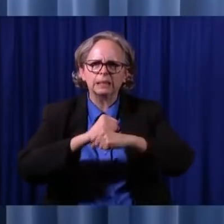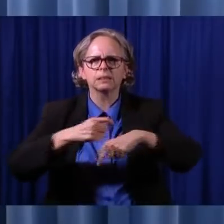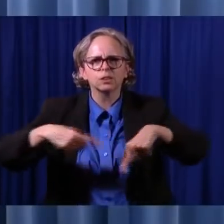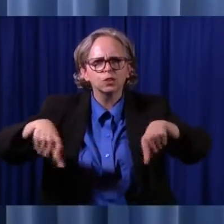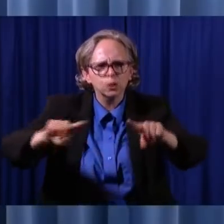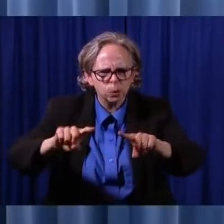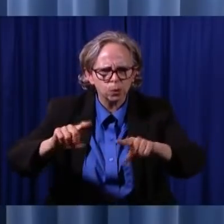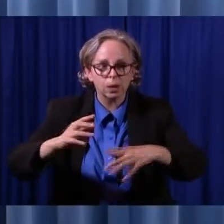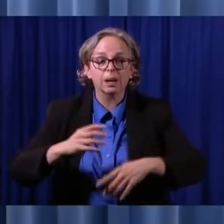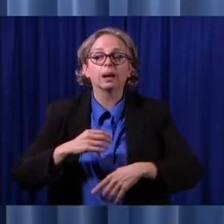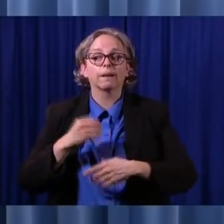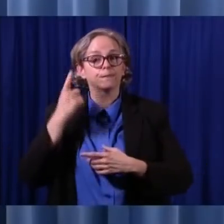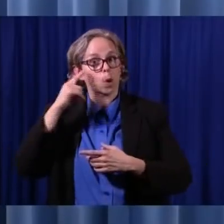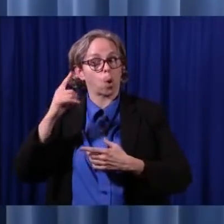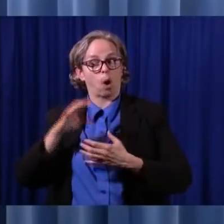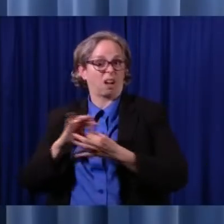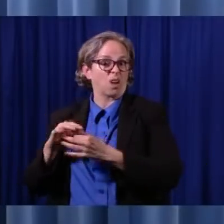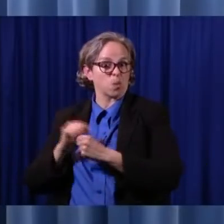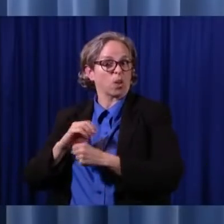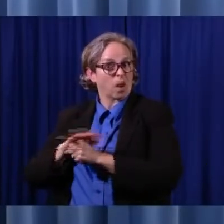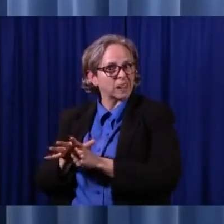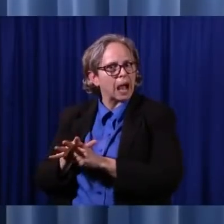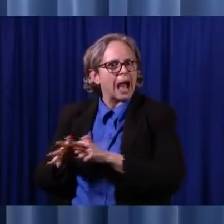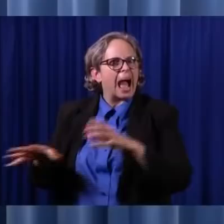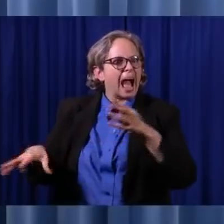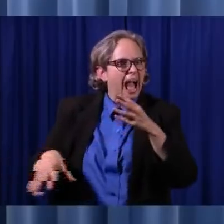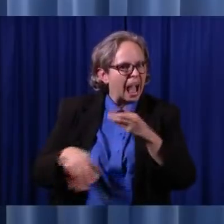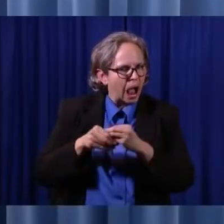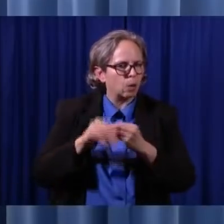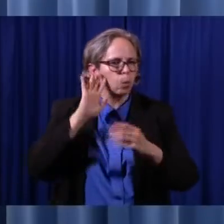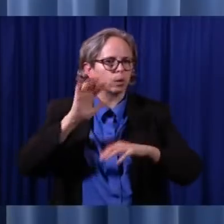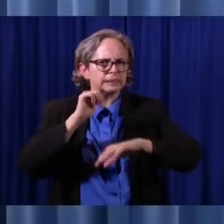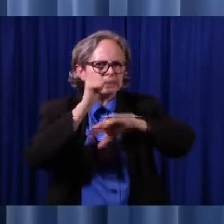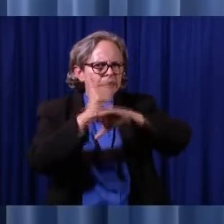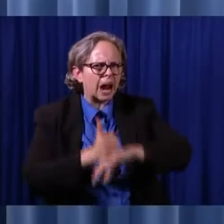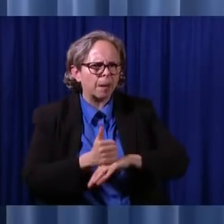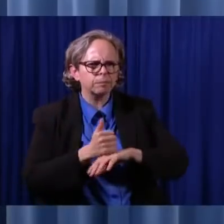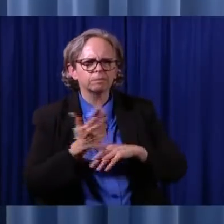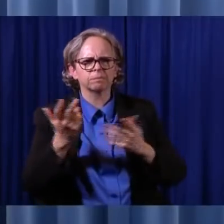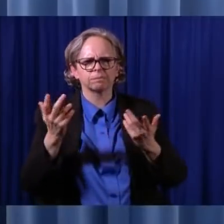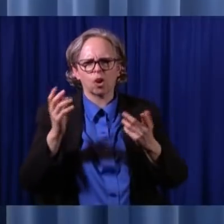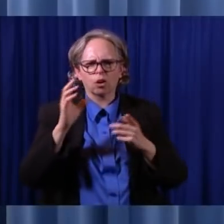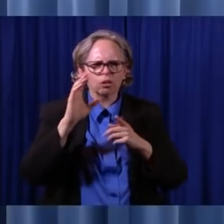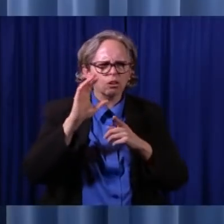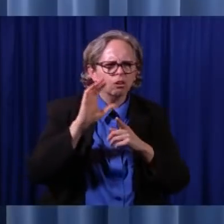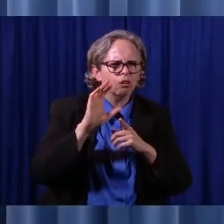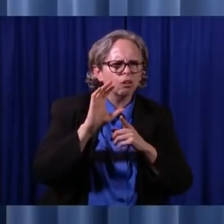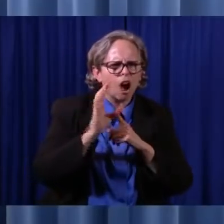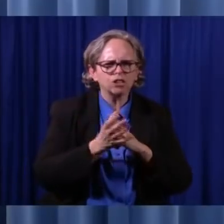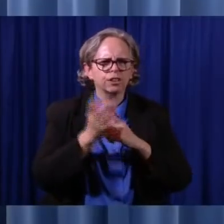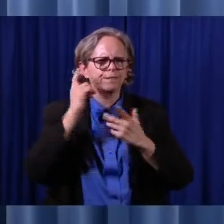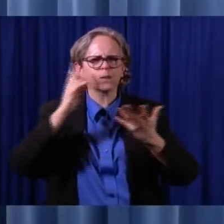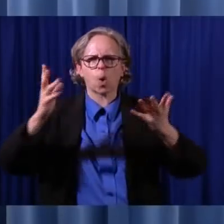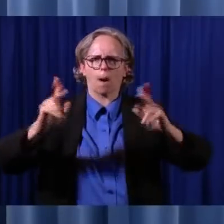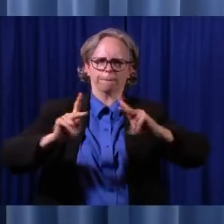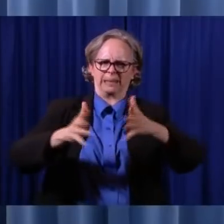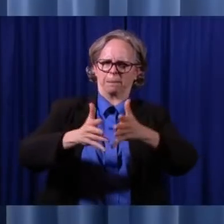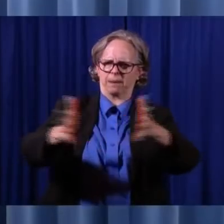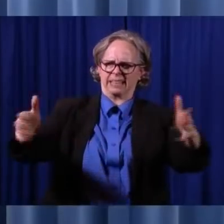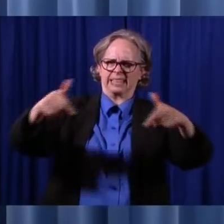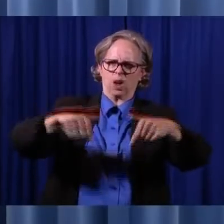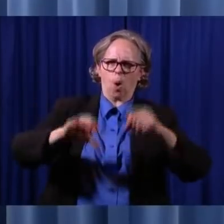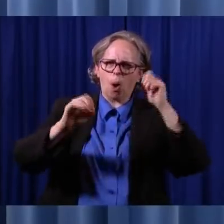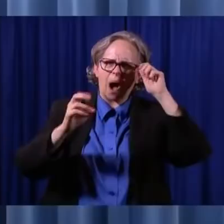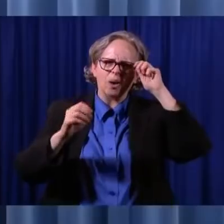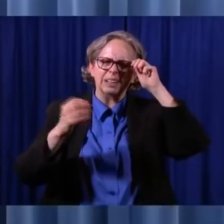focus diligently on creating a lasting environment where all Ohioans can lead healthy lives. We will work on